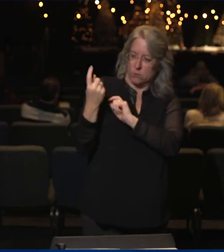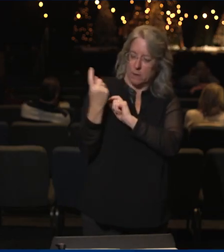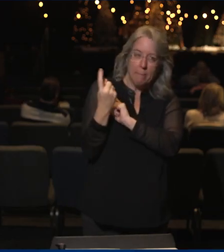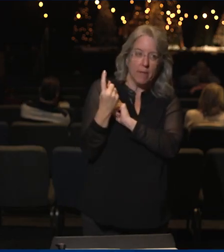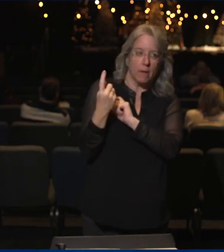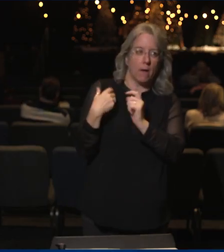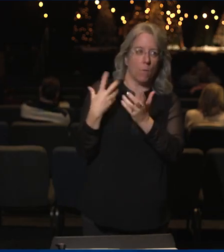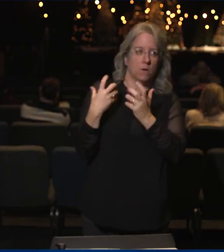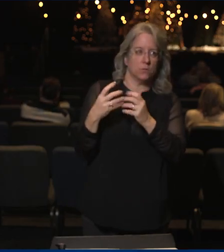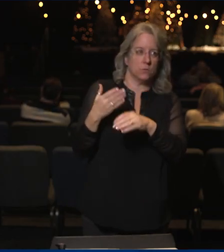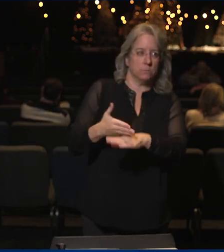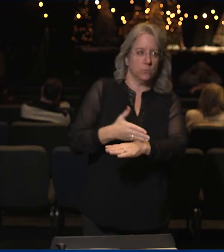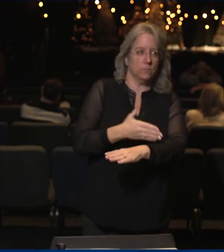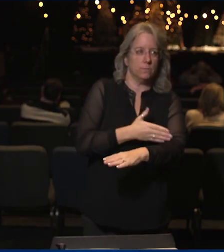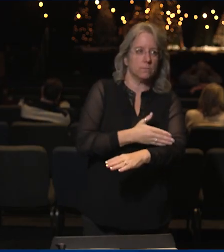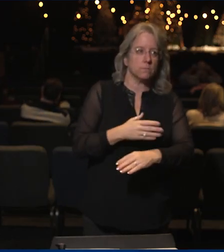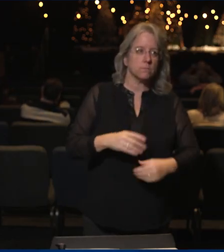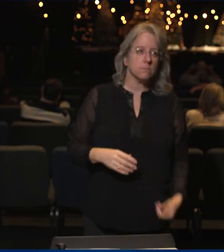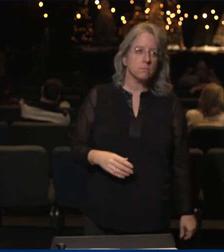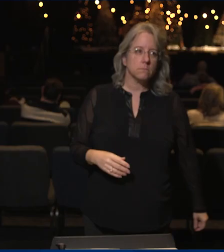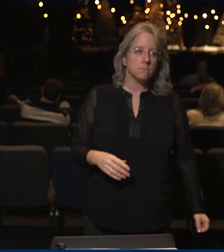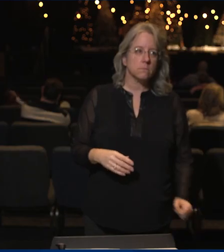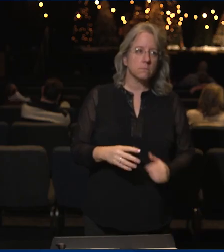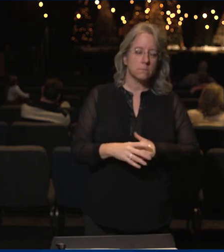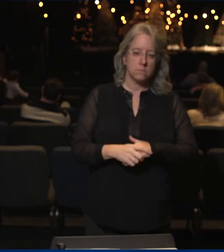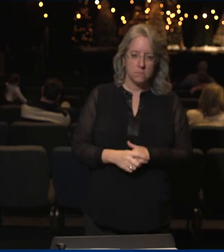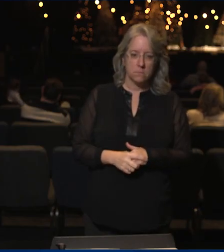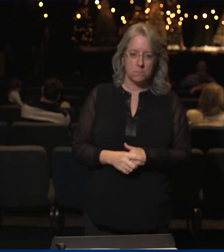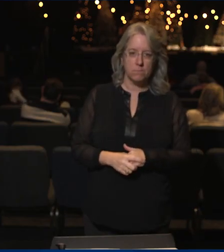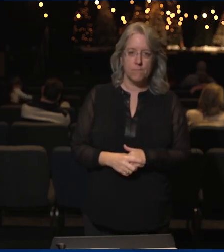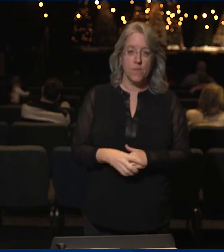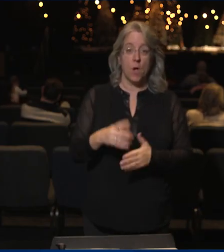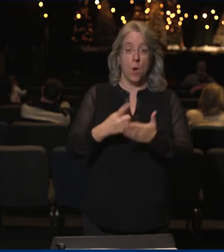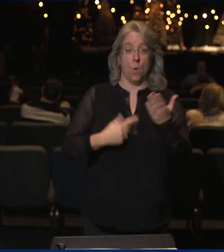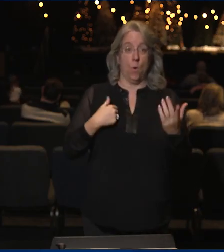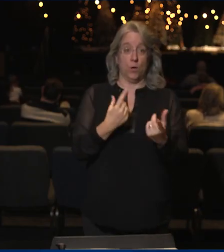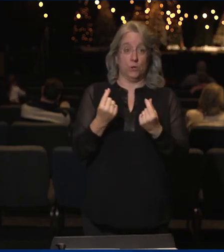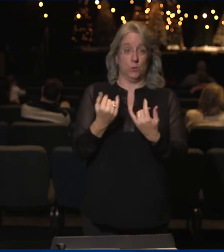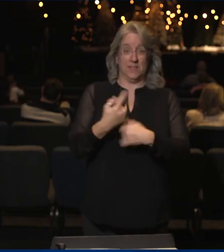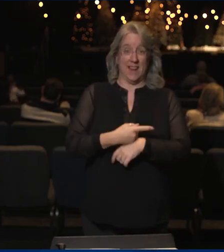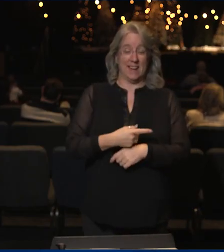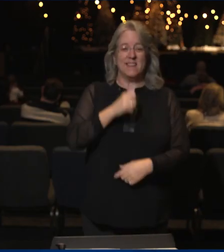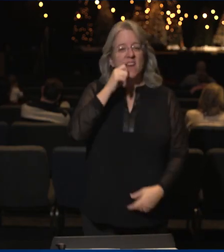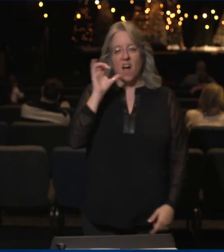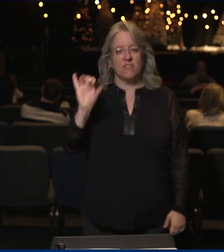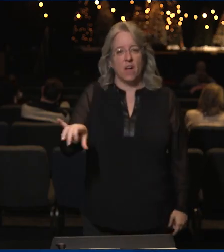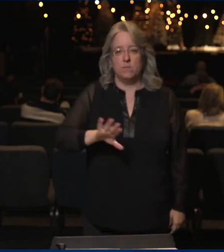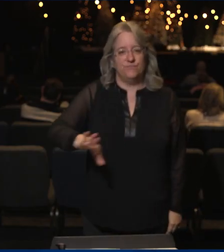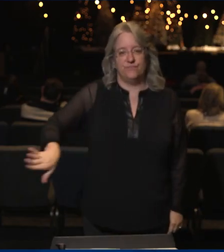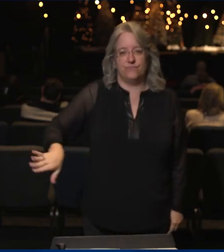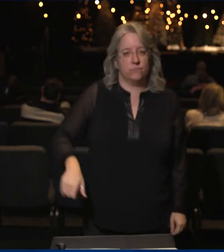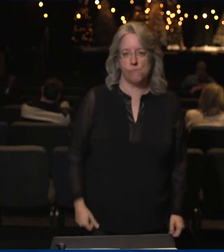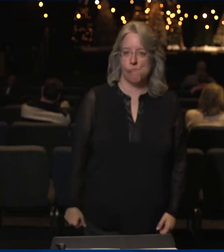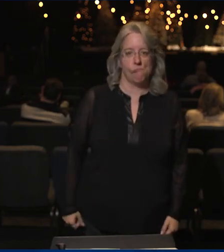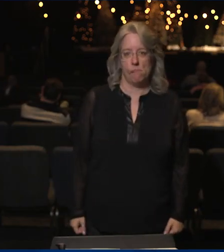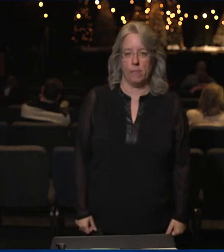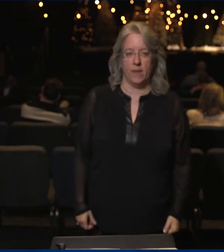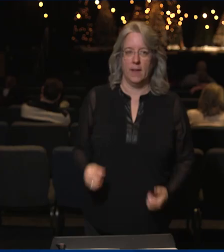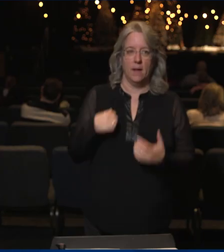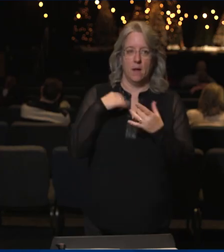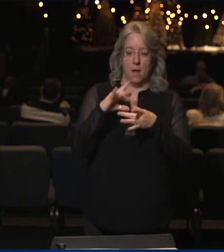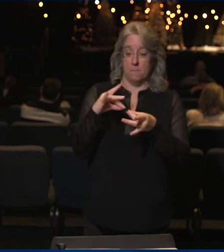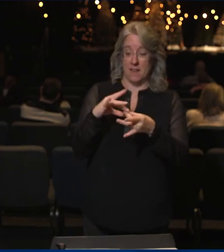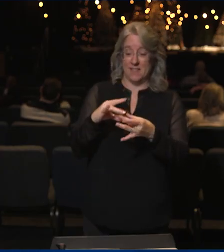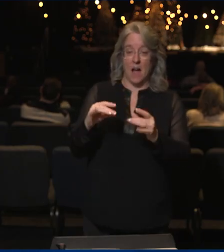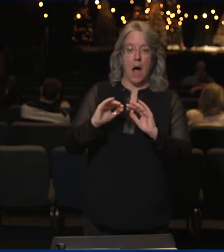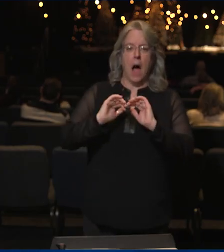today is not that. You're welcome. We don't want to do a message on how to